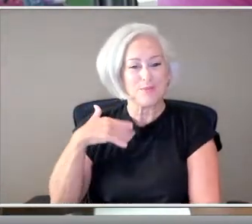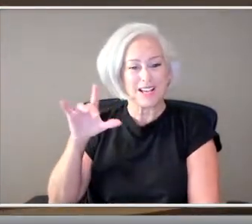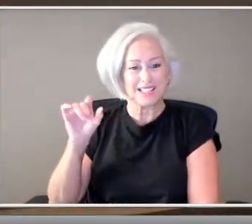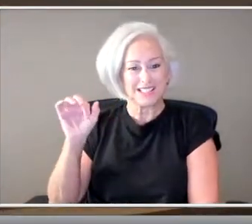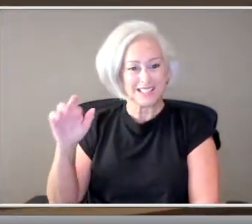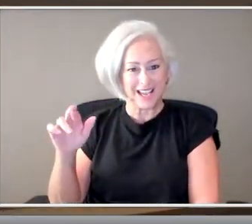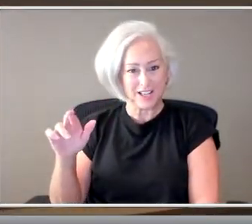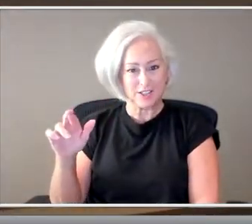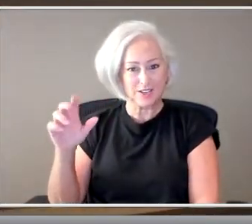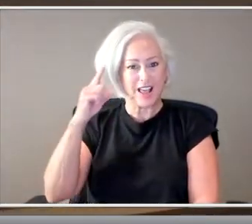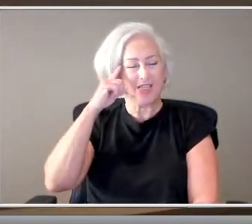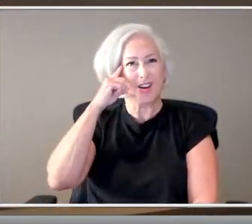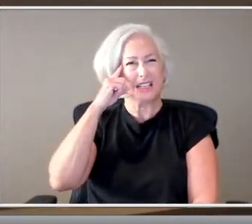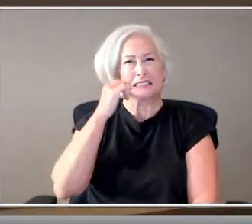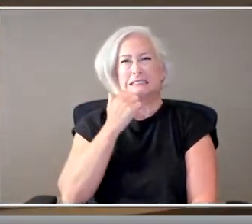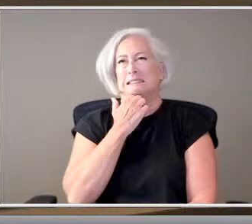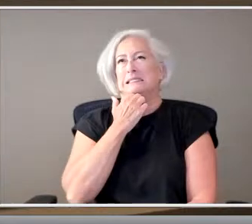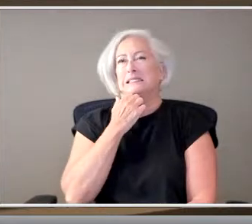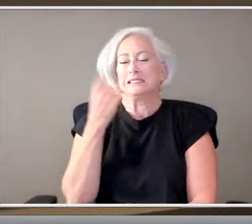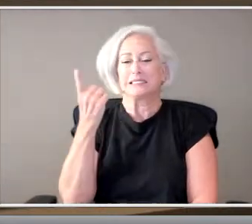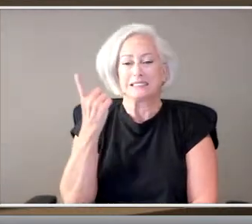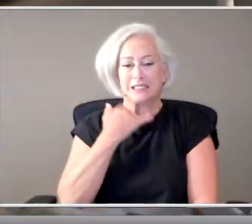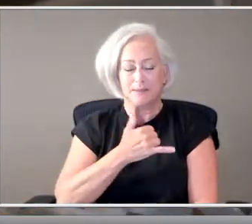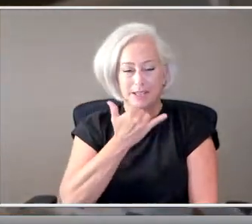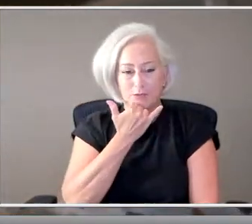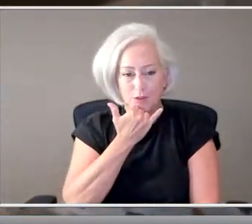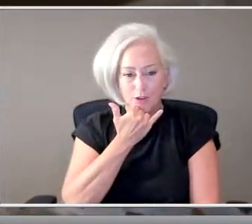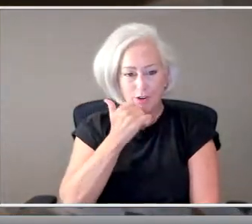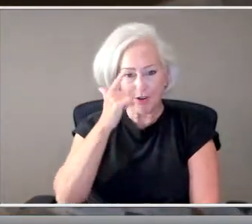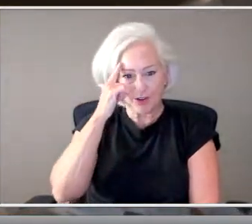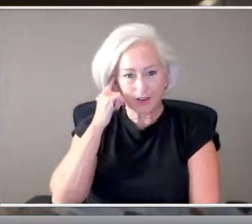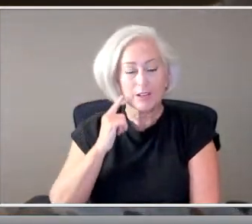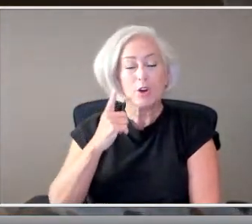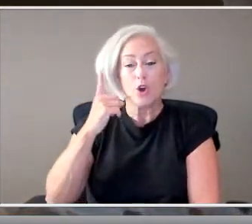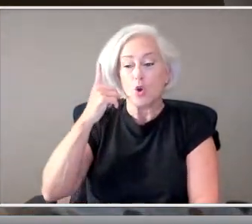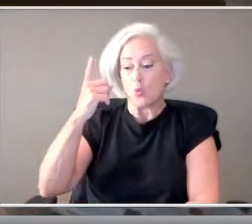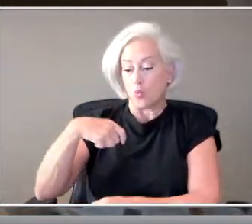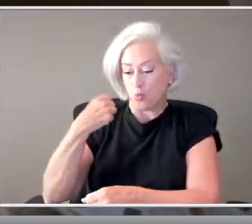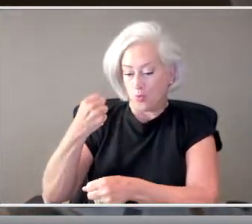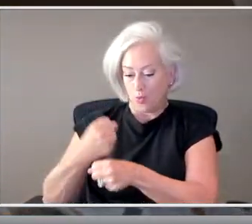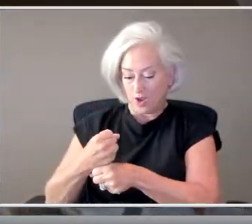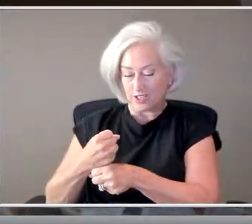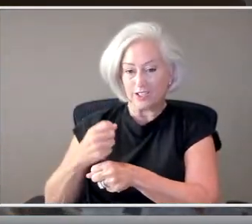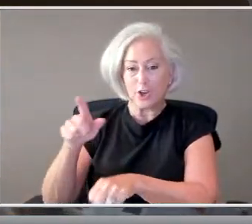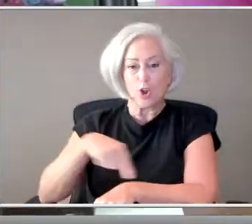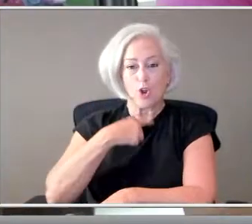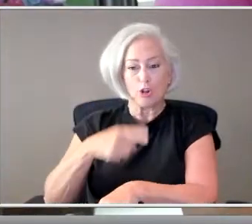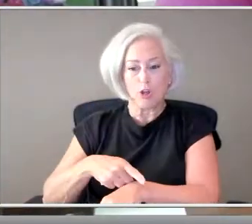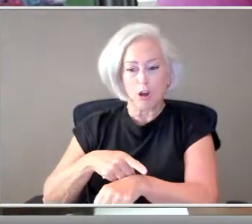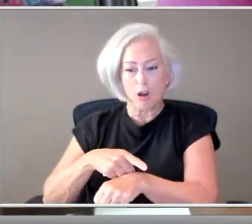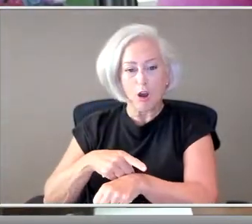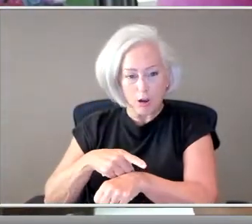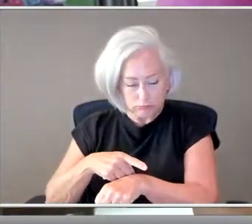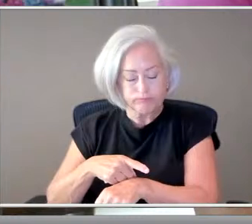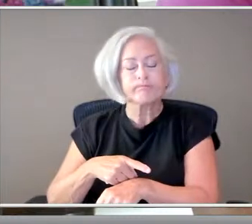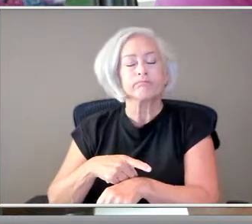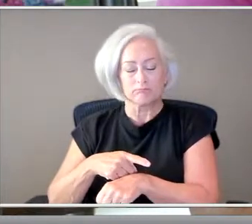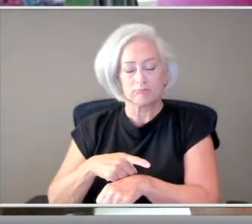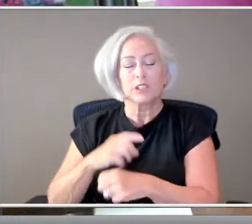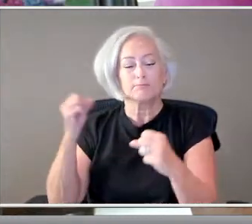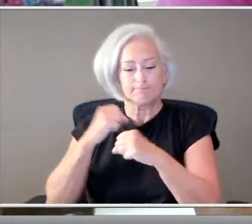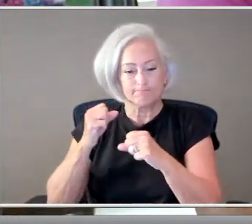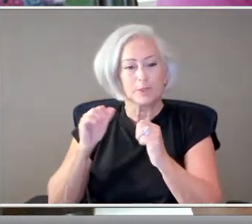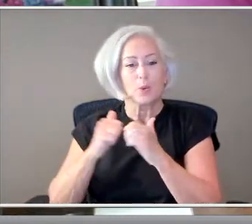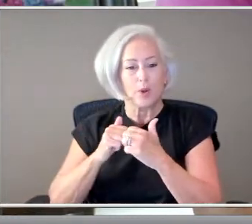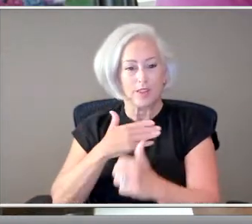was wrong. Angela was coming off a grueling year-long battle with breast cancer. The doctor came in and she said, I need you to sit down.